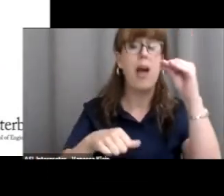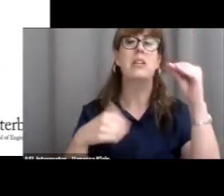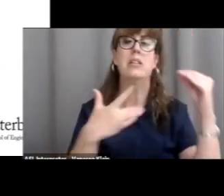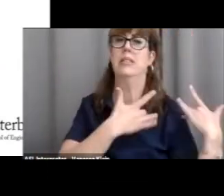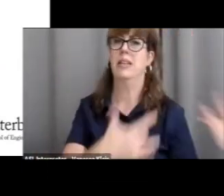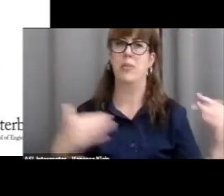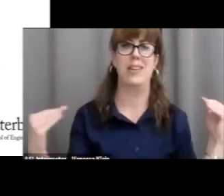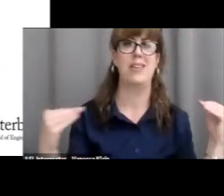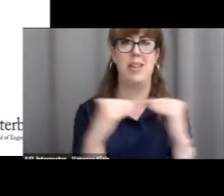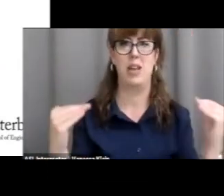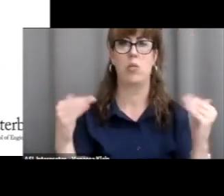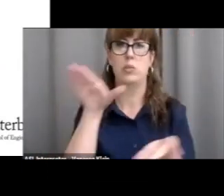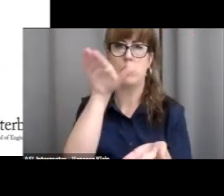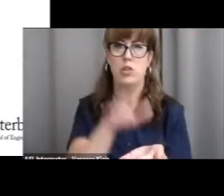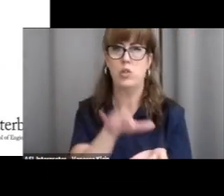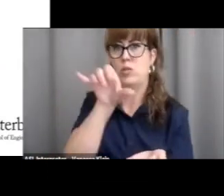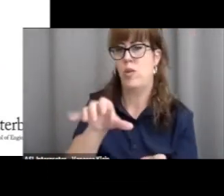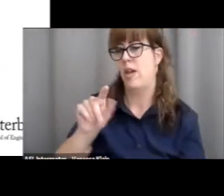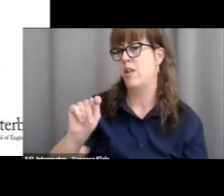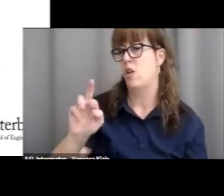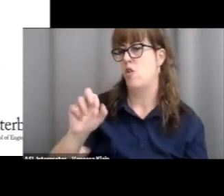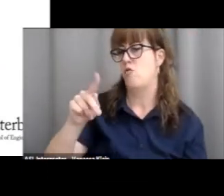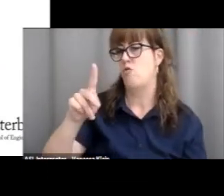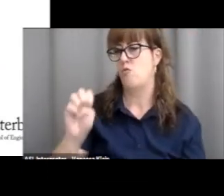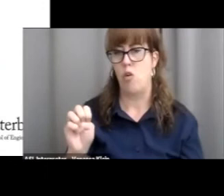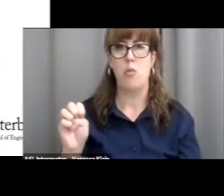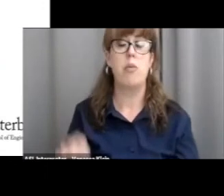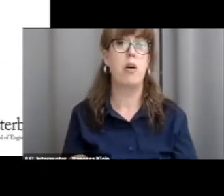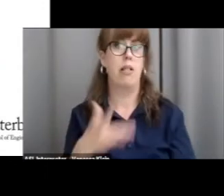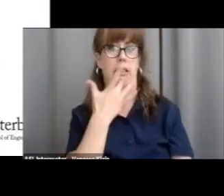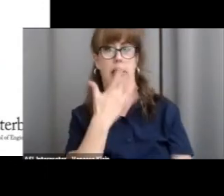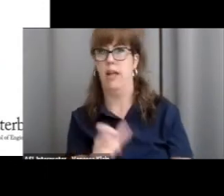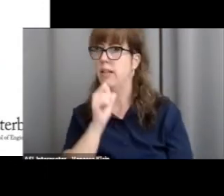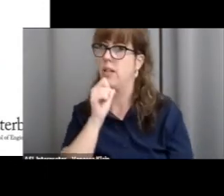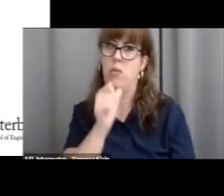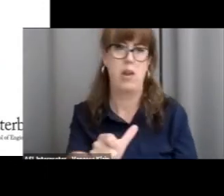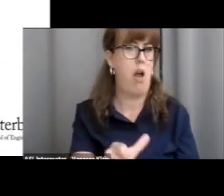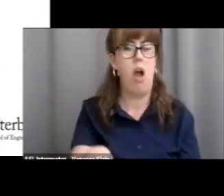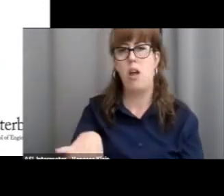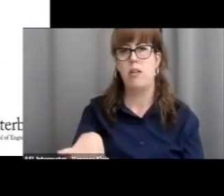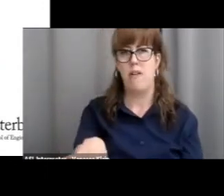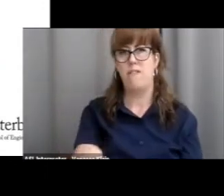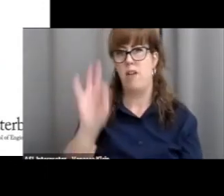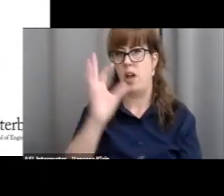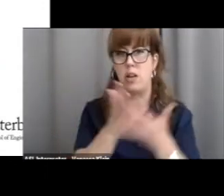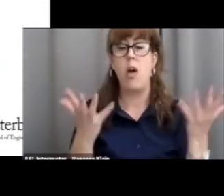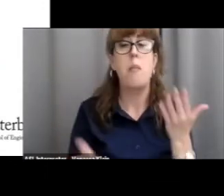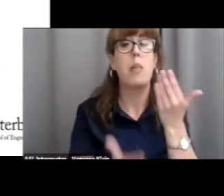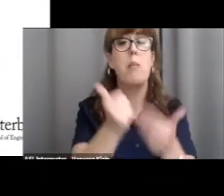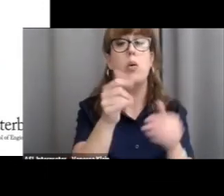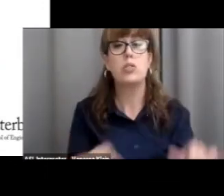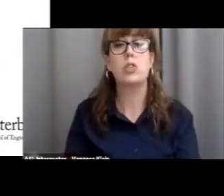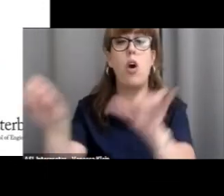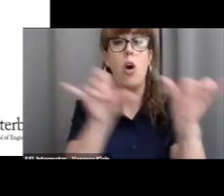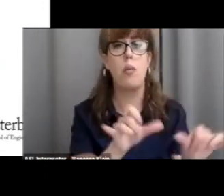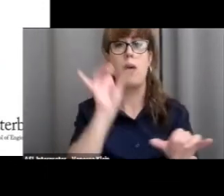trope. Thankfully, we didn't find too many tropes in this data set, but the most common ones that popped